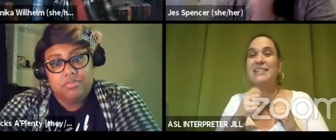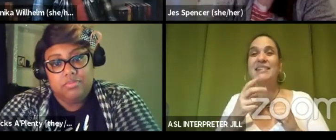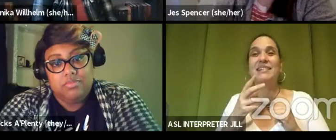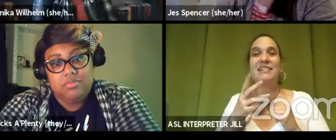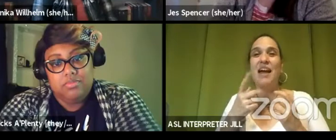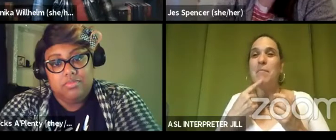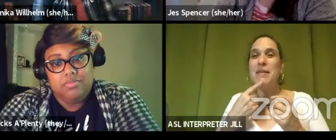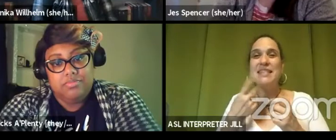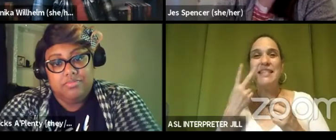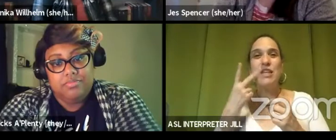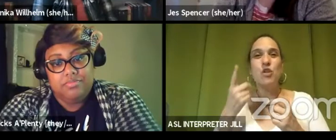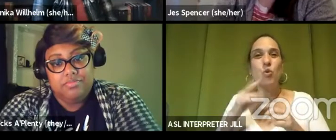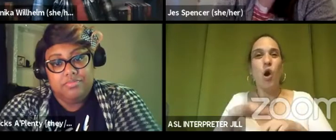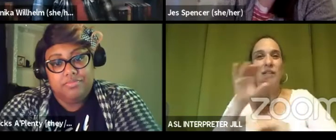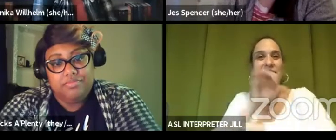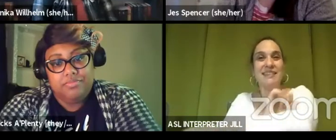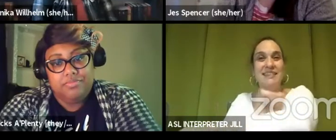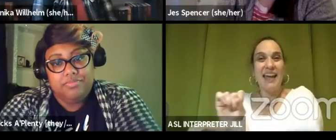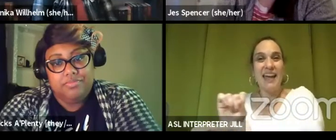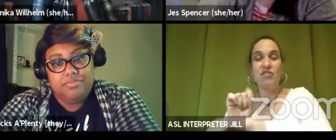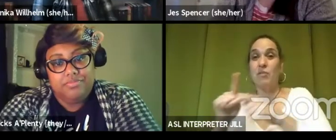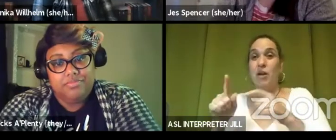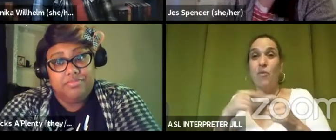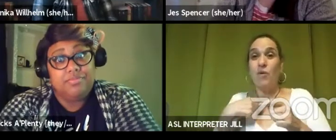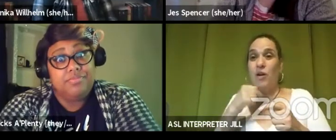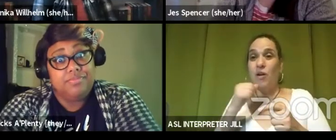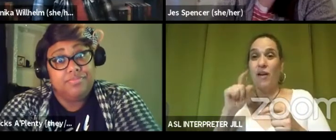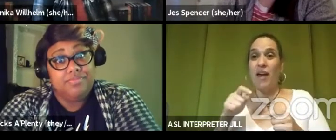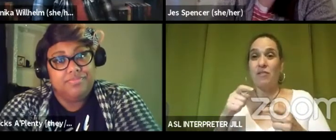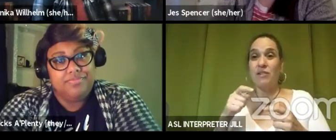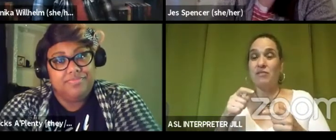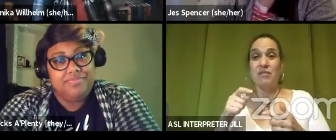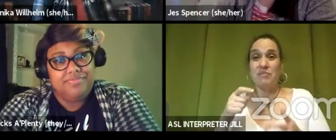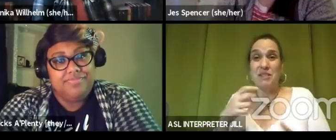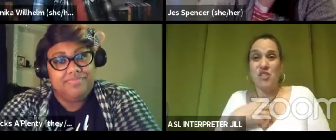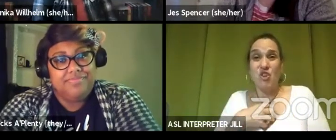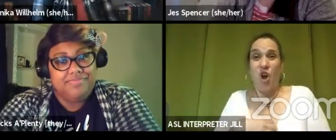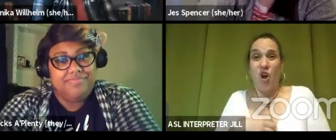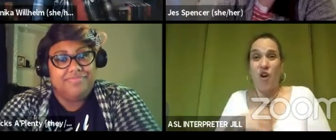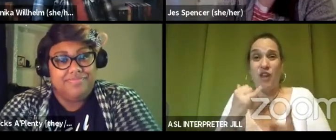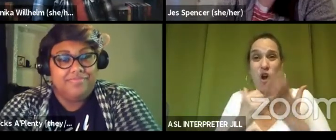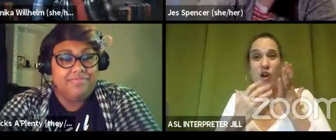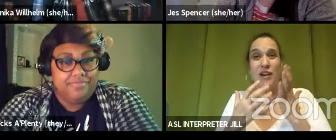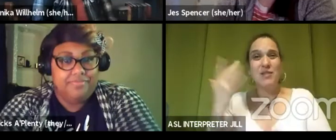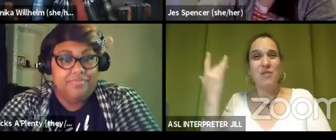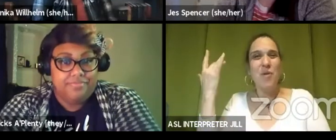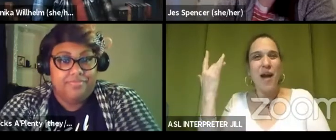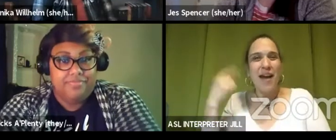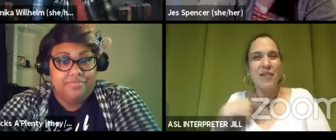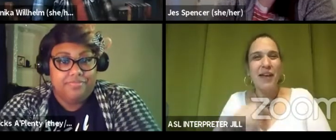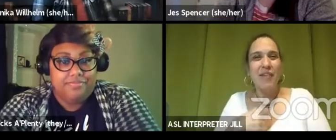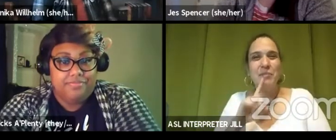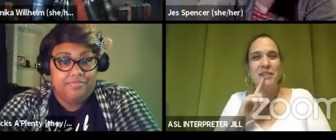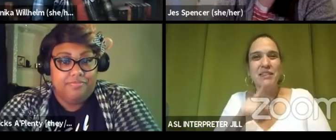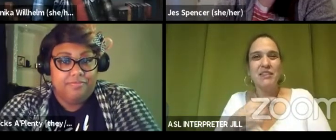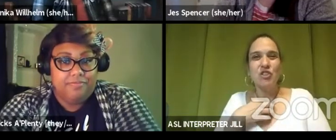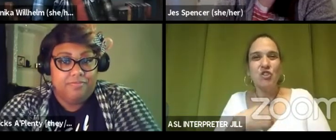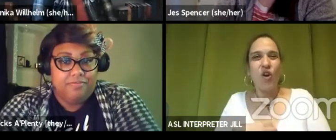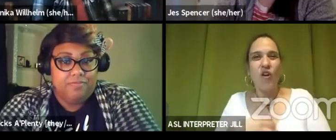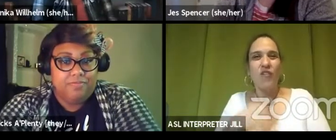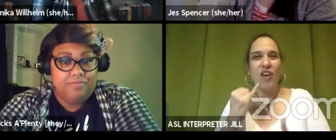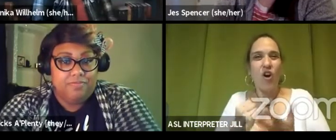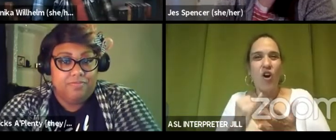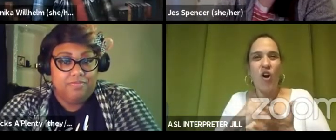know, we don't actually have to be starving artists. Like, why is that a part of it? Why? We don't have to do